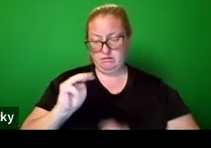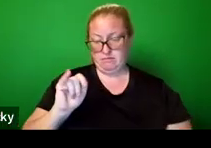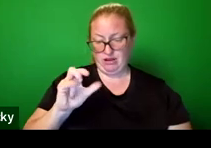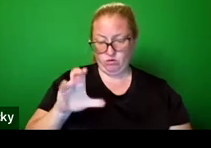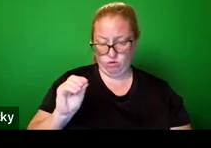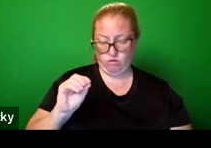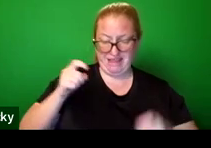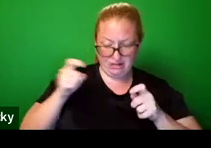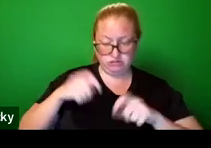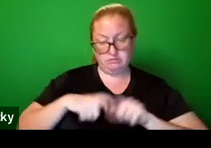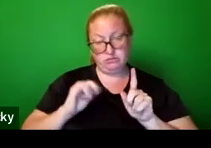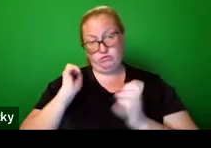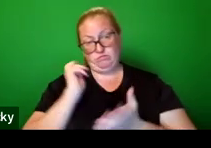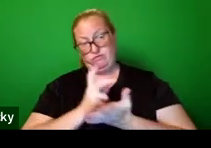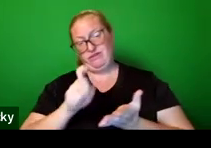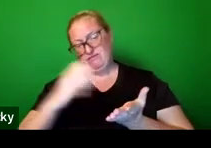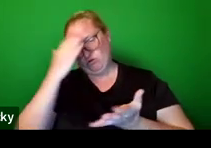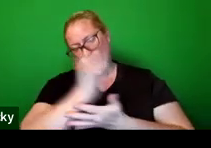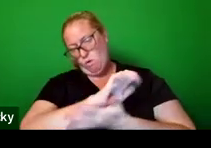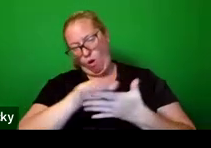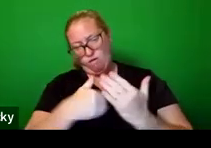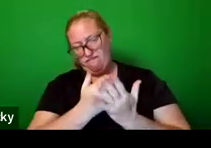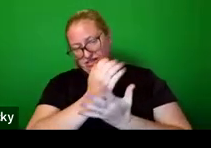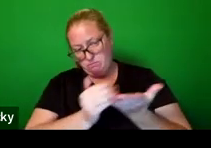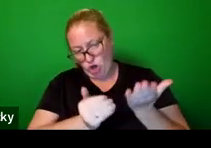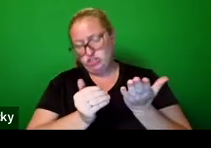know that all those parts are there and accounted for, right? So